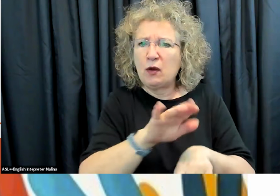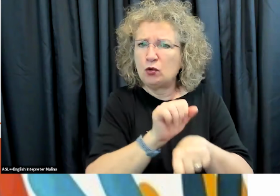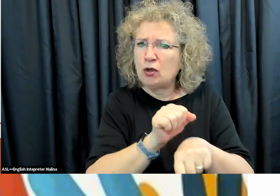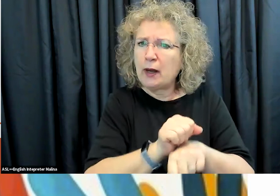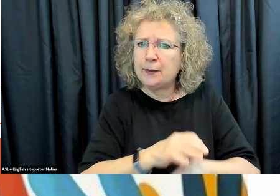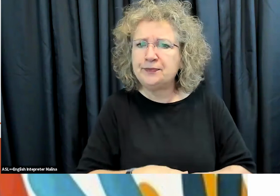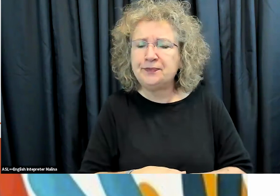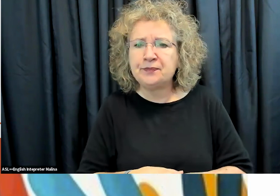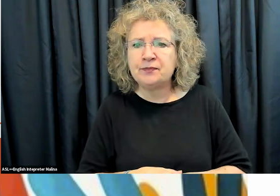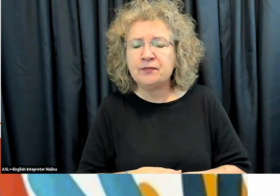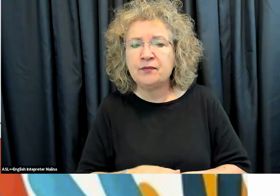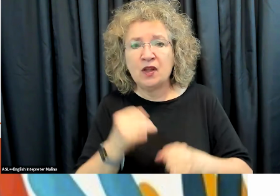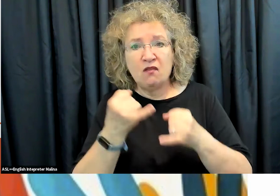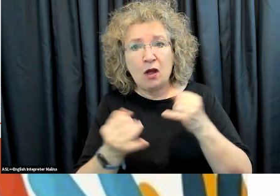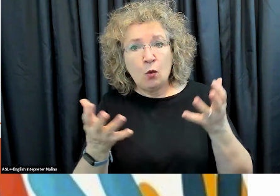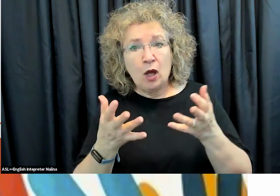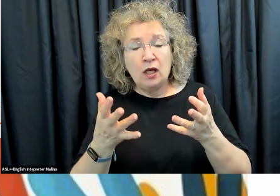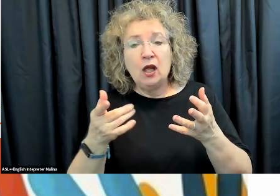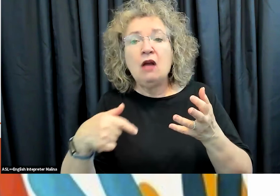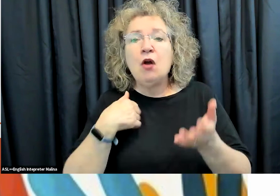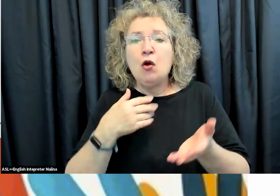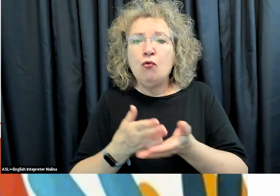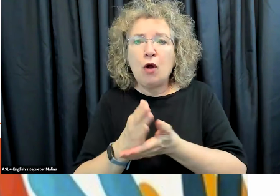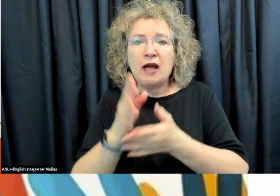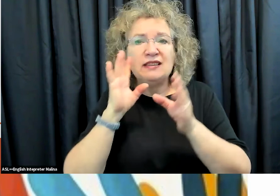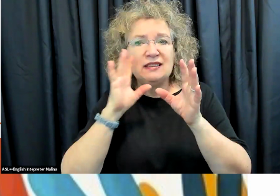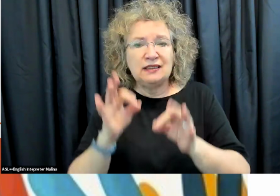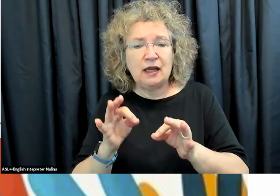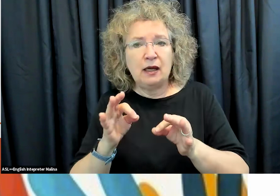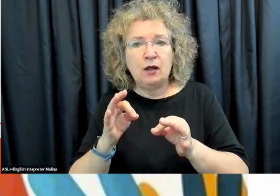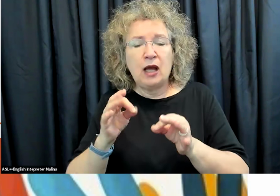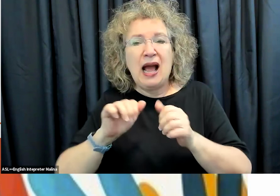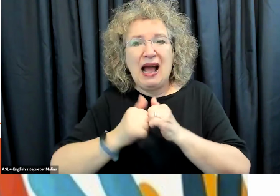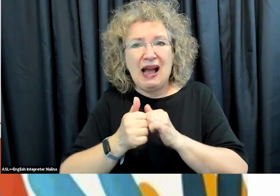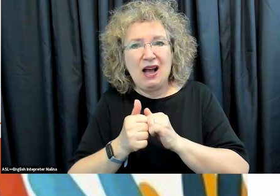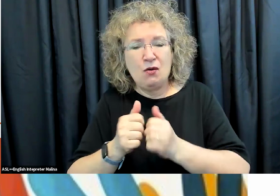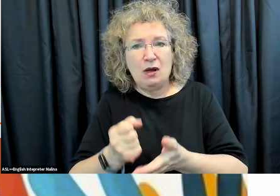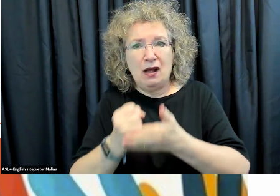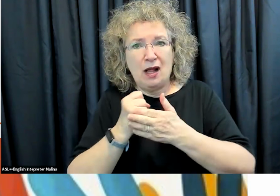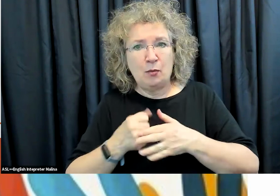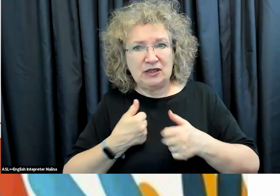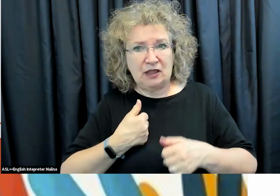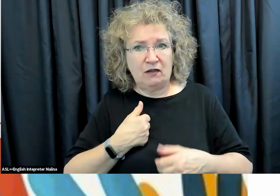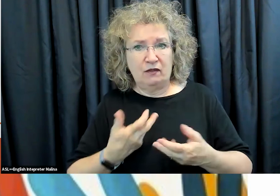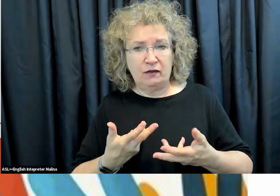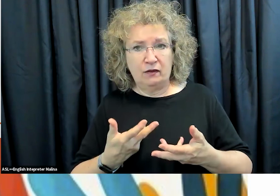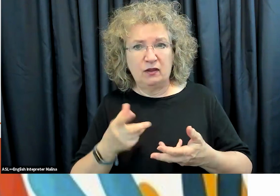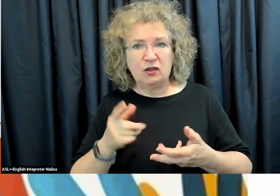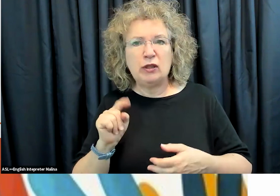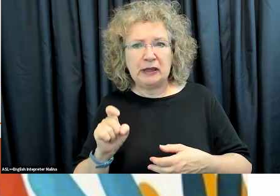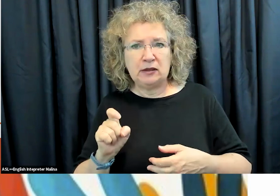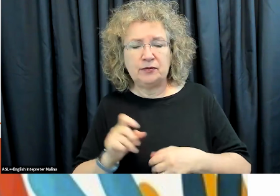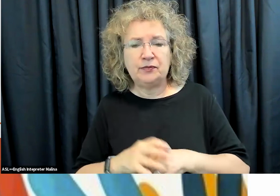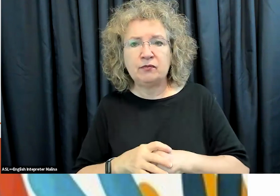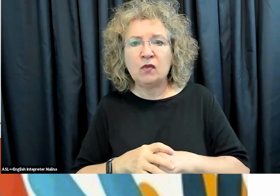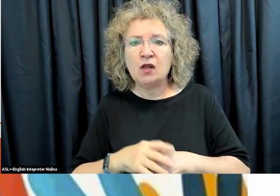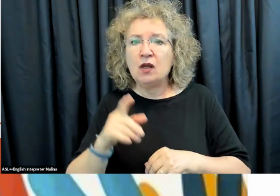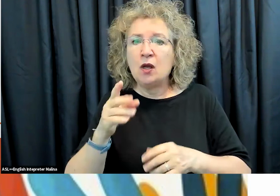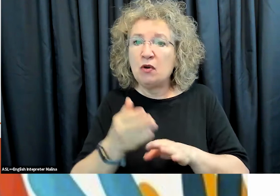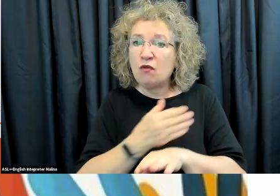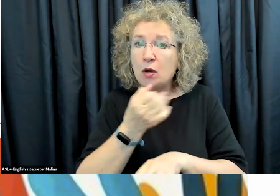in treatment decisions. Before you decide to take a medication, you should know its benefits, potential risks, and side